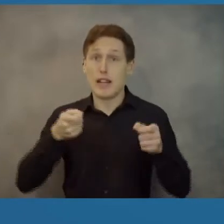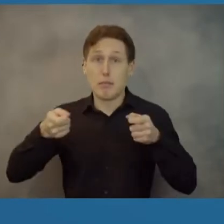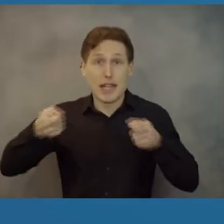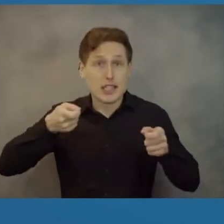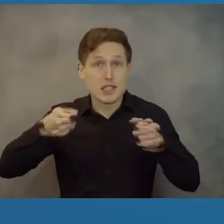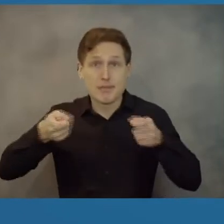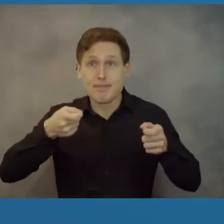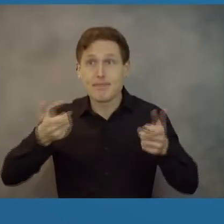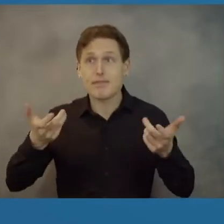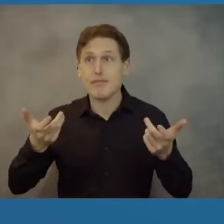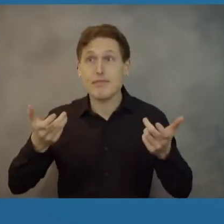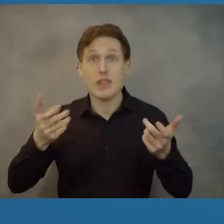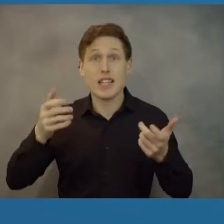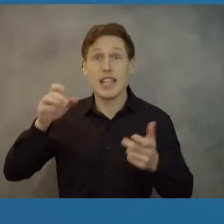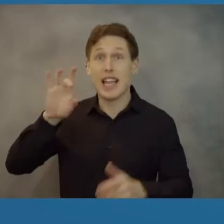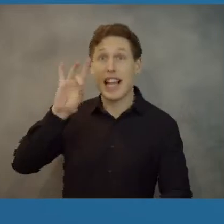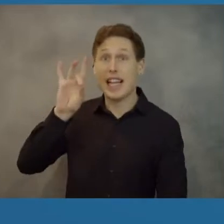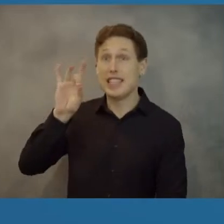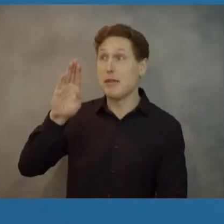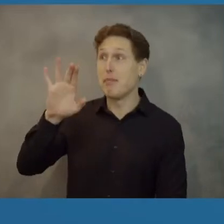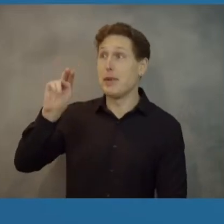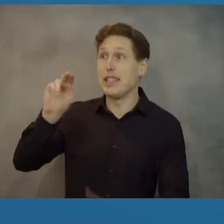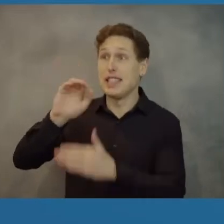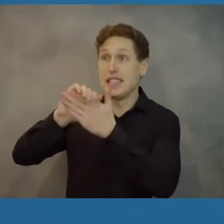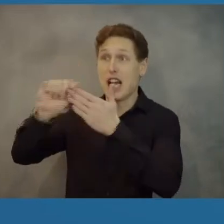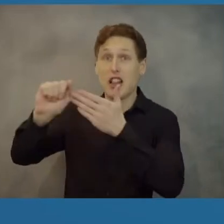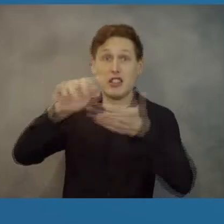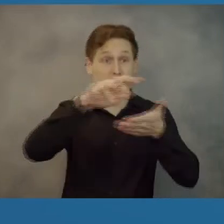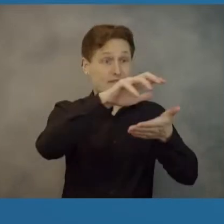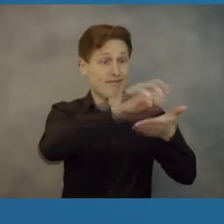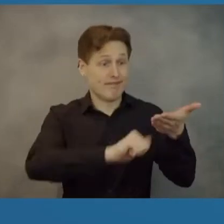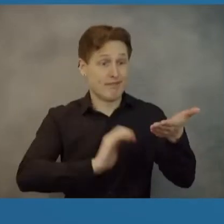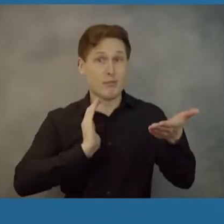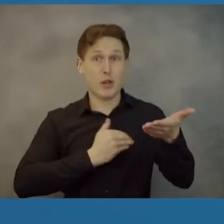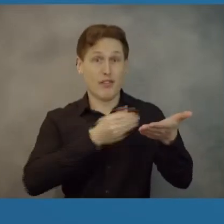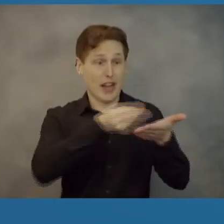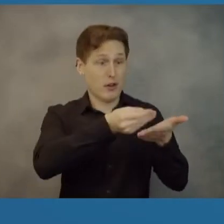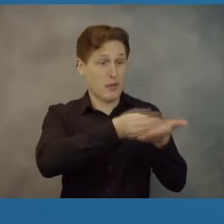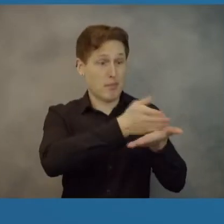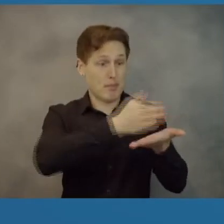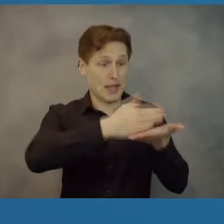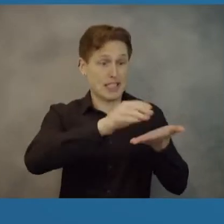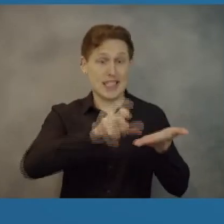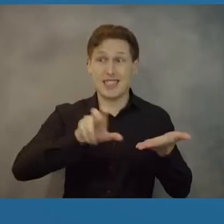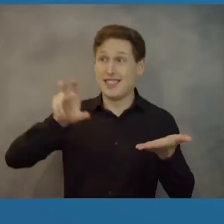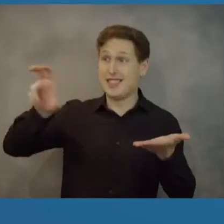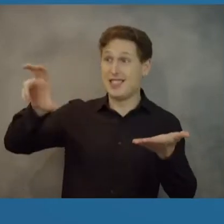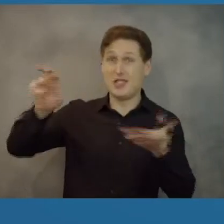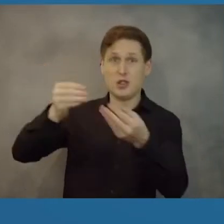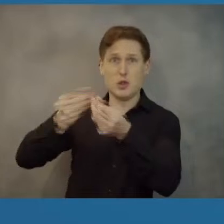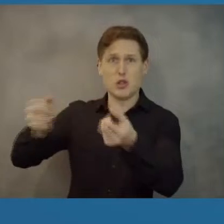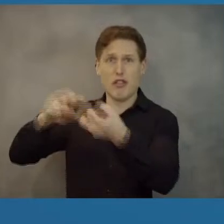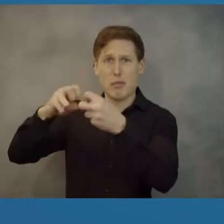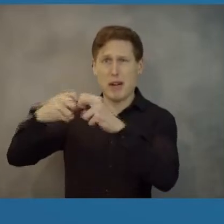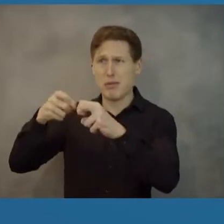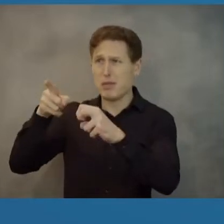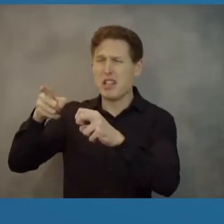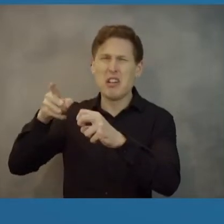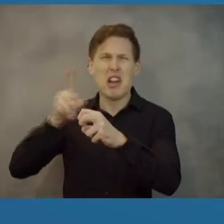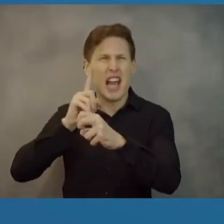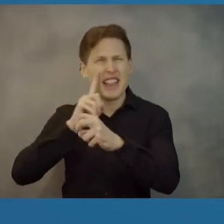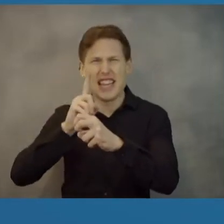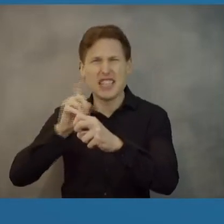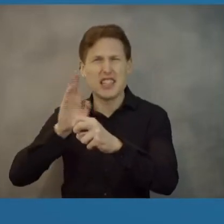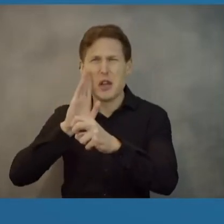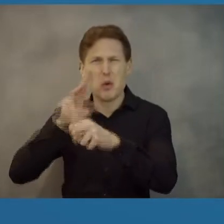taking $8 billion out of our coffers to solve this problem that'll actually be resolved in 2 years. I think in 2 more years they'll be